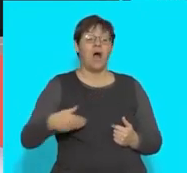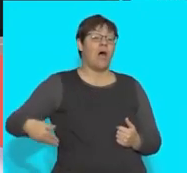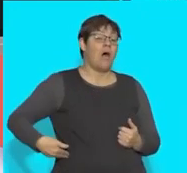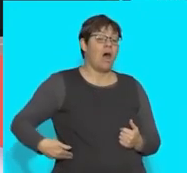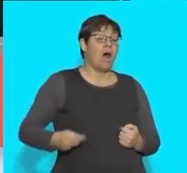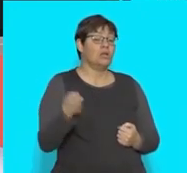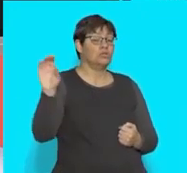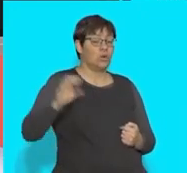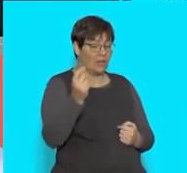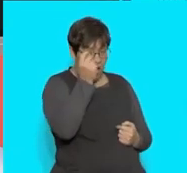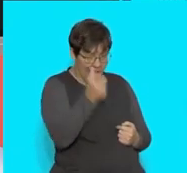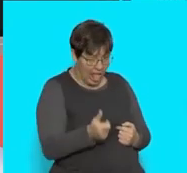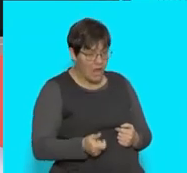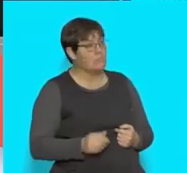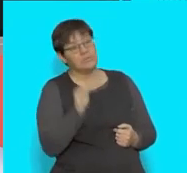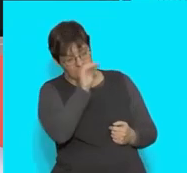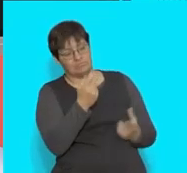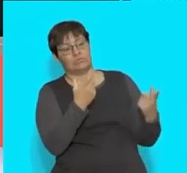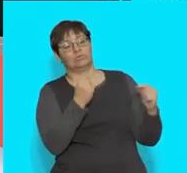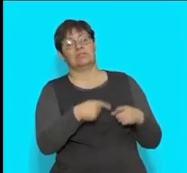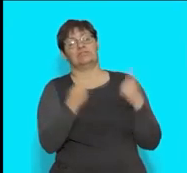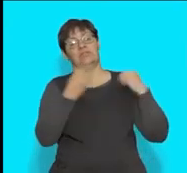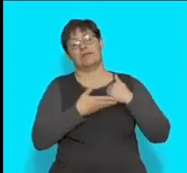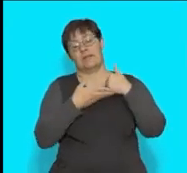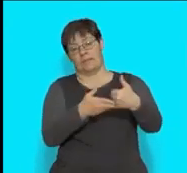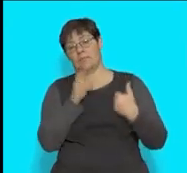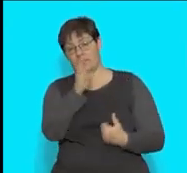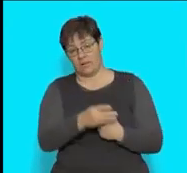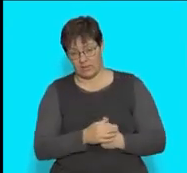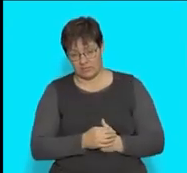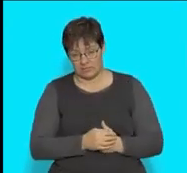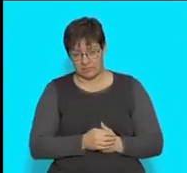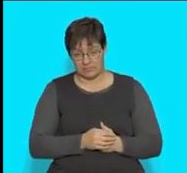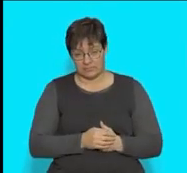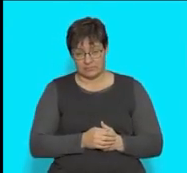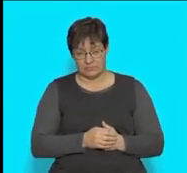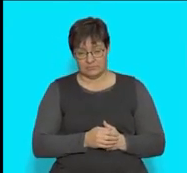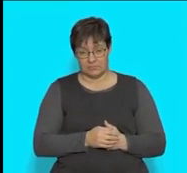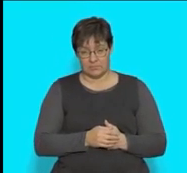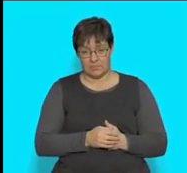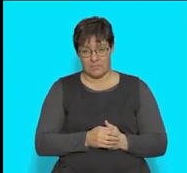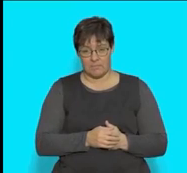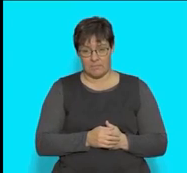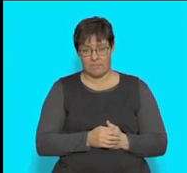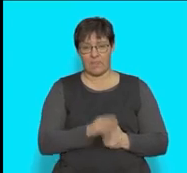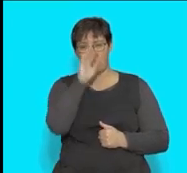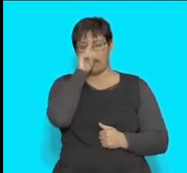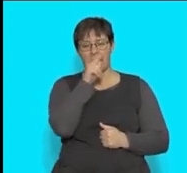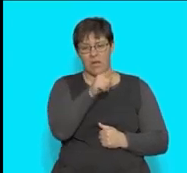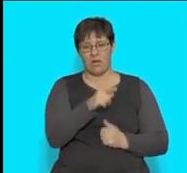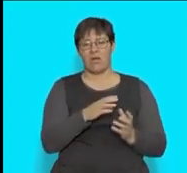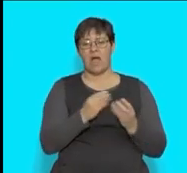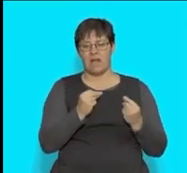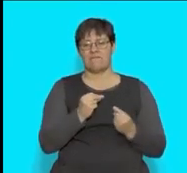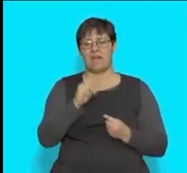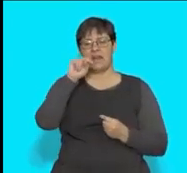little salt, right, then it's going to make a different plan. So if we have a look, remember we've